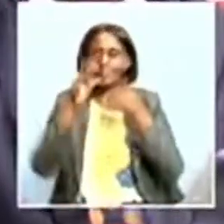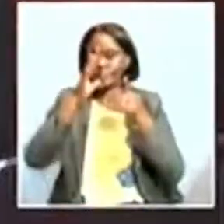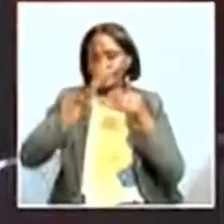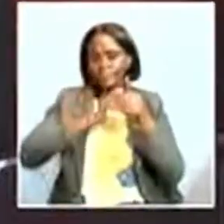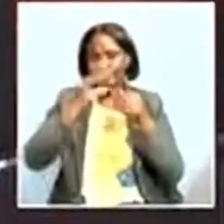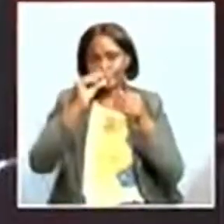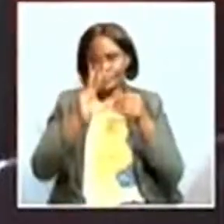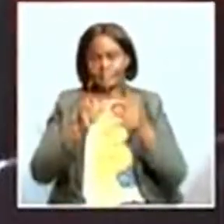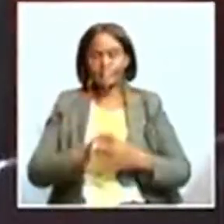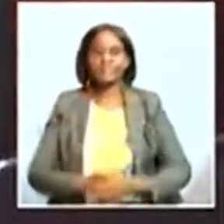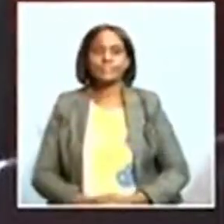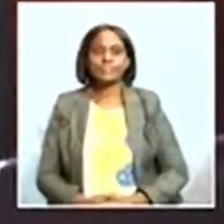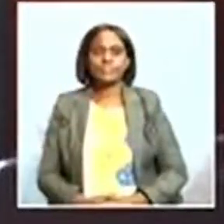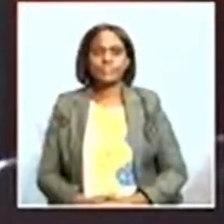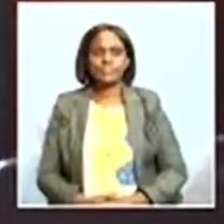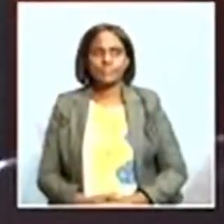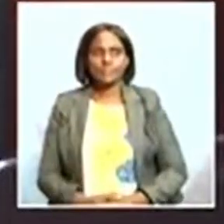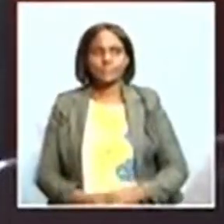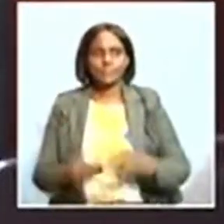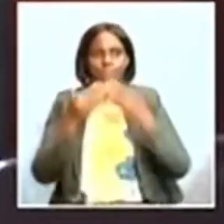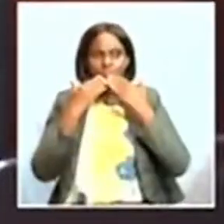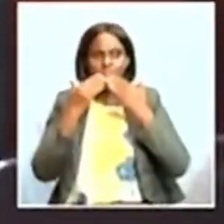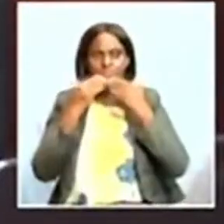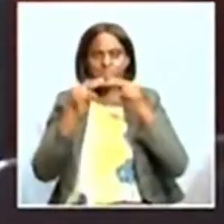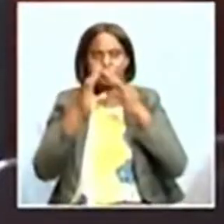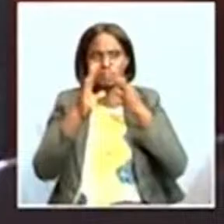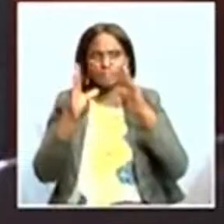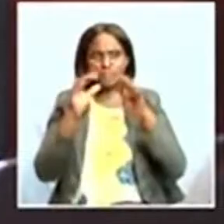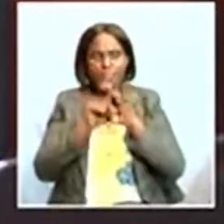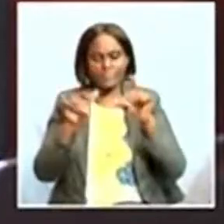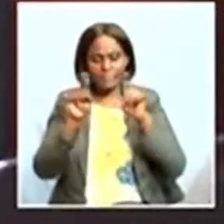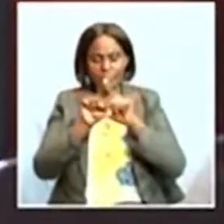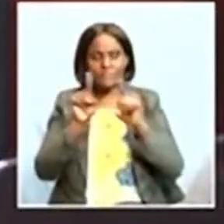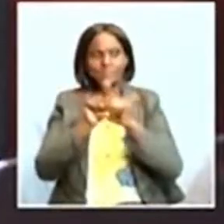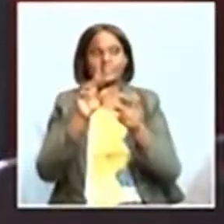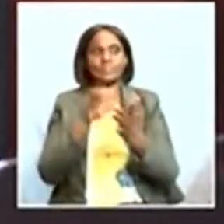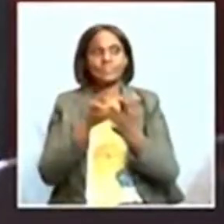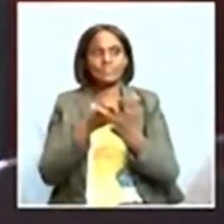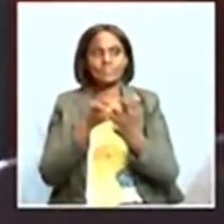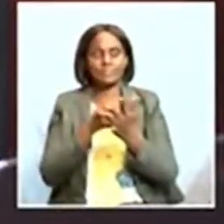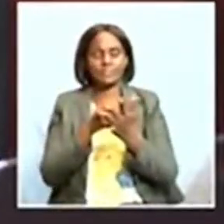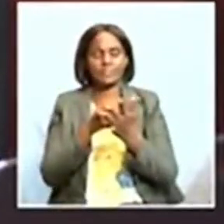Speaker. Thank you very much. Then in that case,